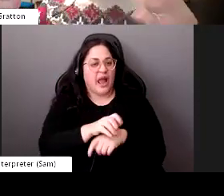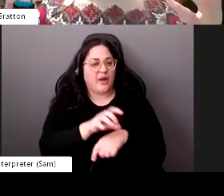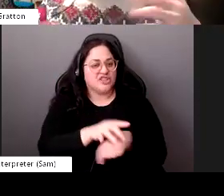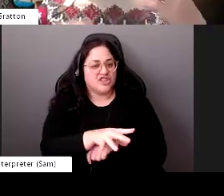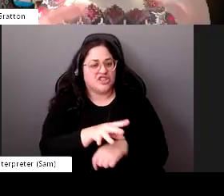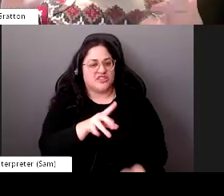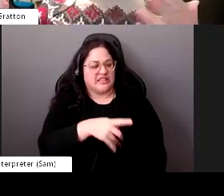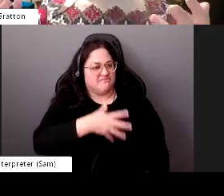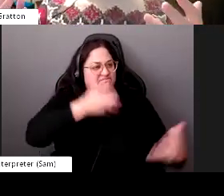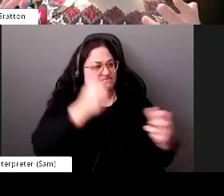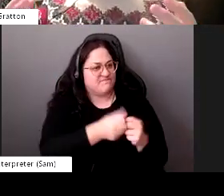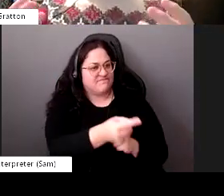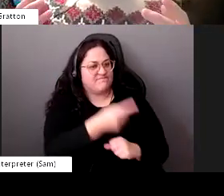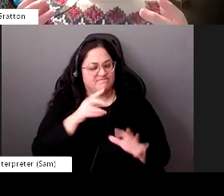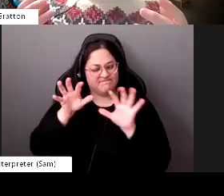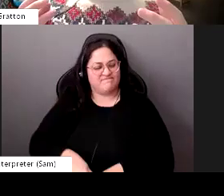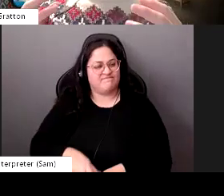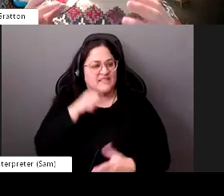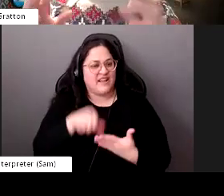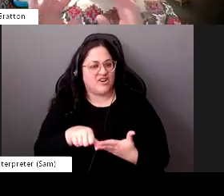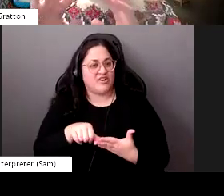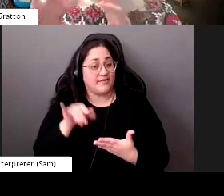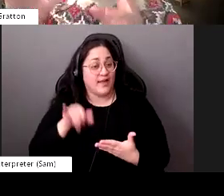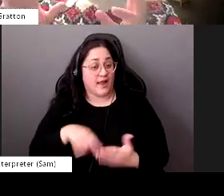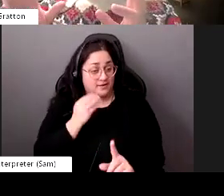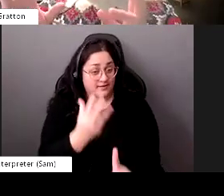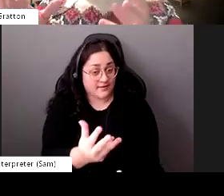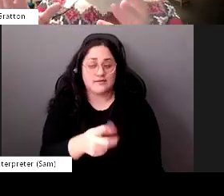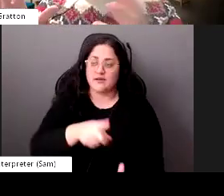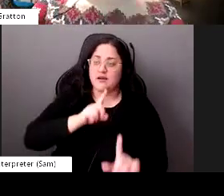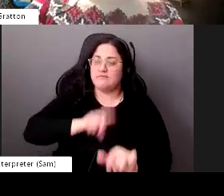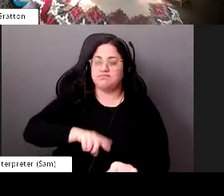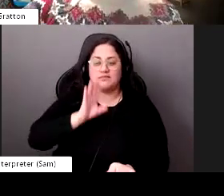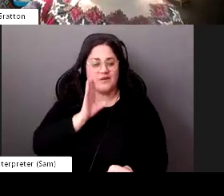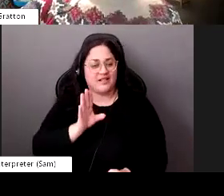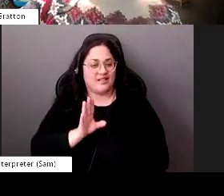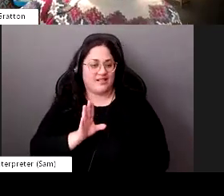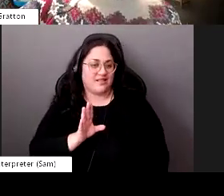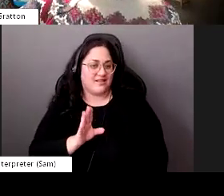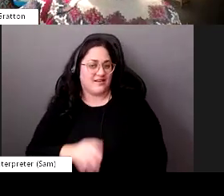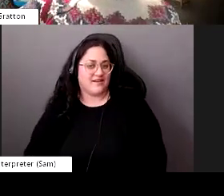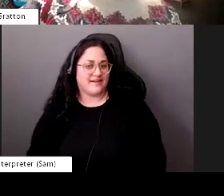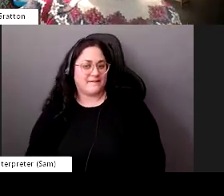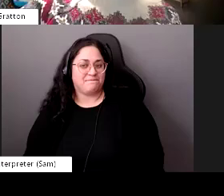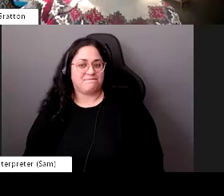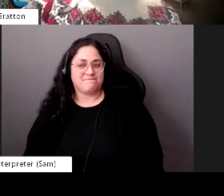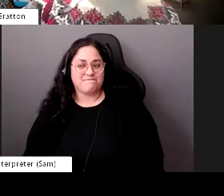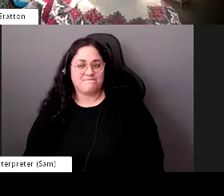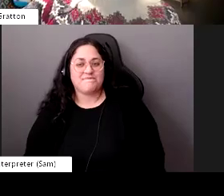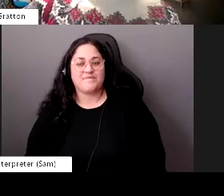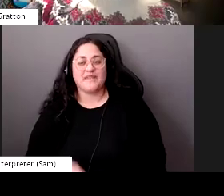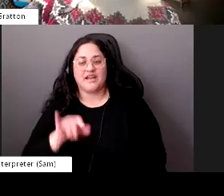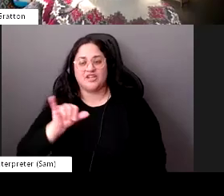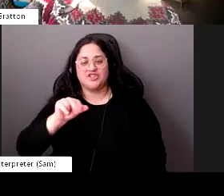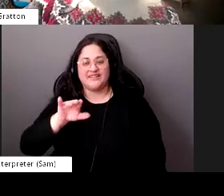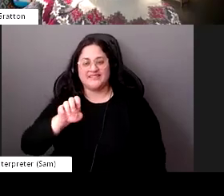possible. You just have to give it the right context, and the computer will come up with it. Can you, Phil, just for fun, this